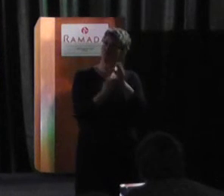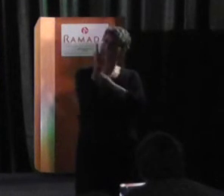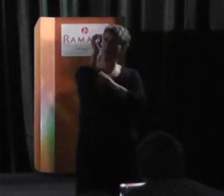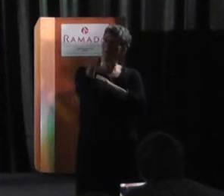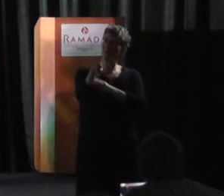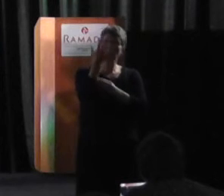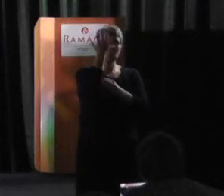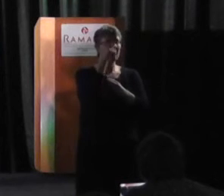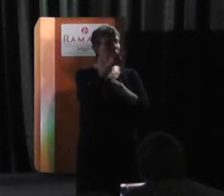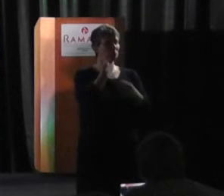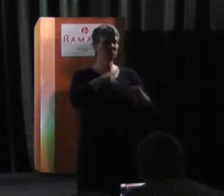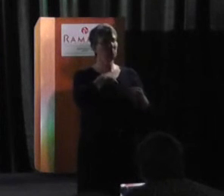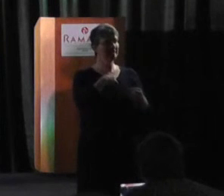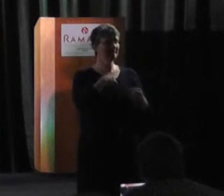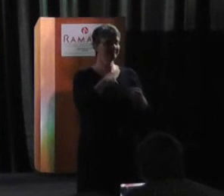Thank you.